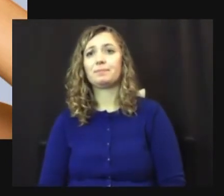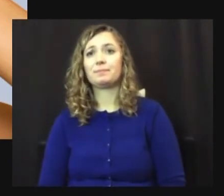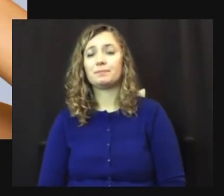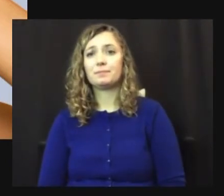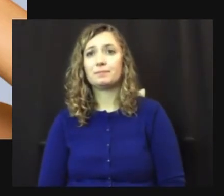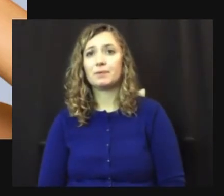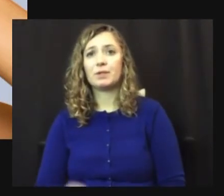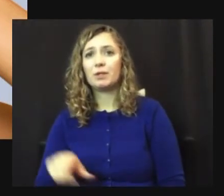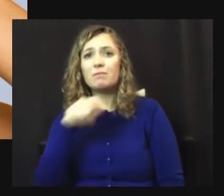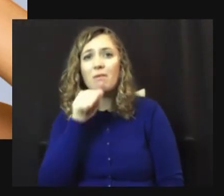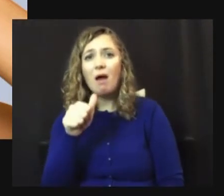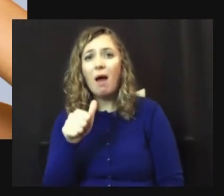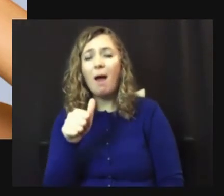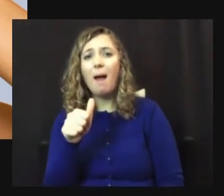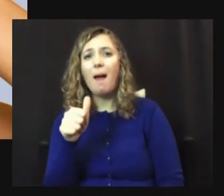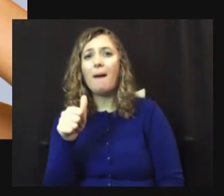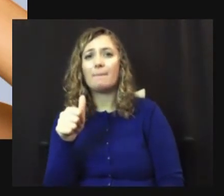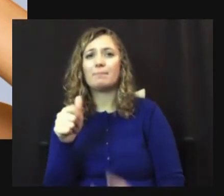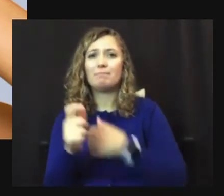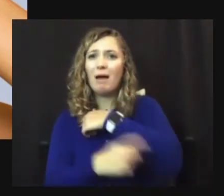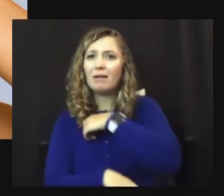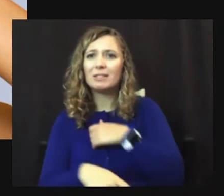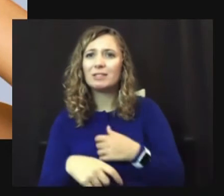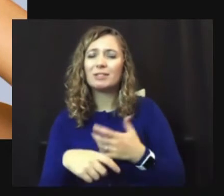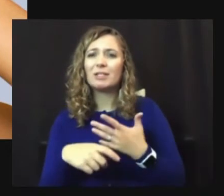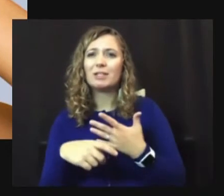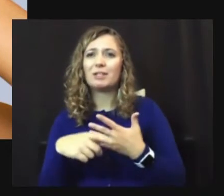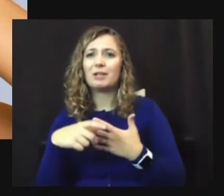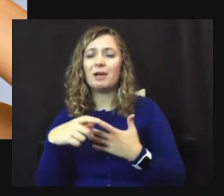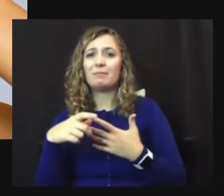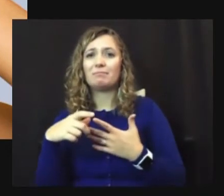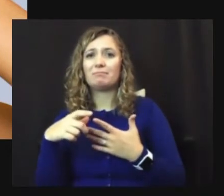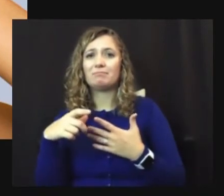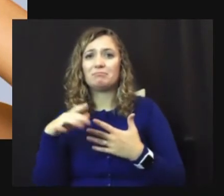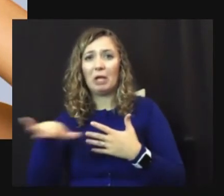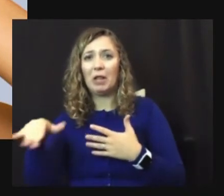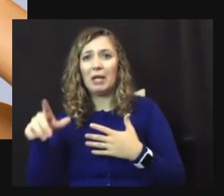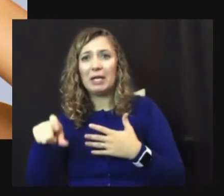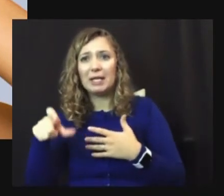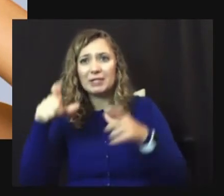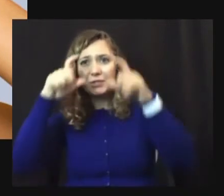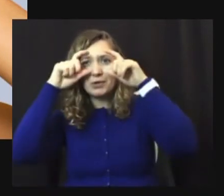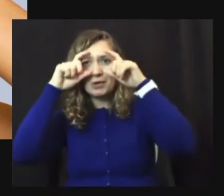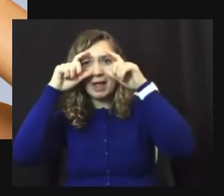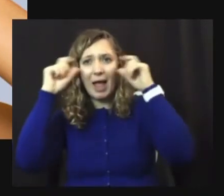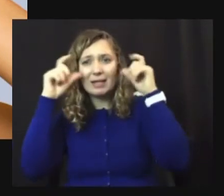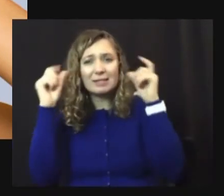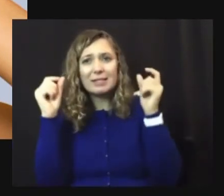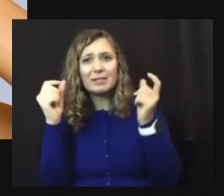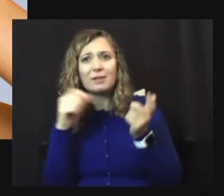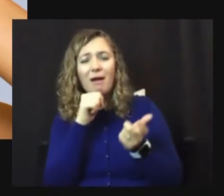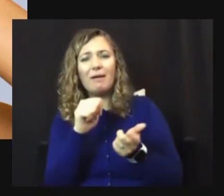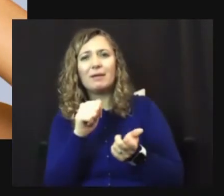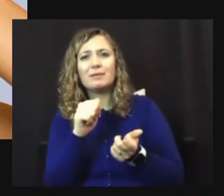punish a child who needs glasses or treat it like it's a behavior